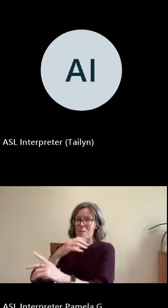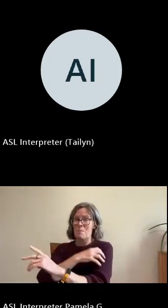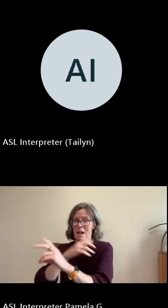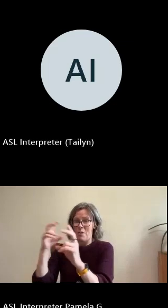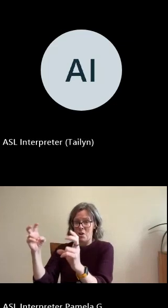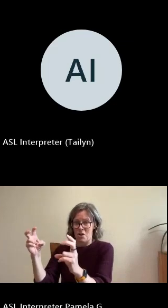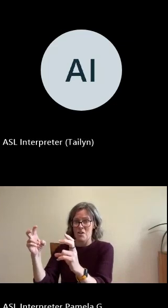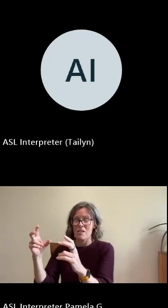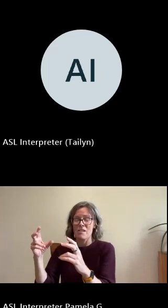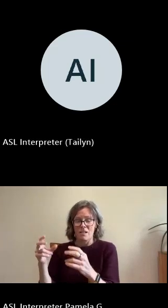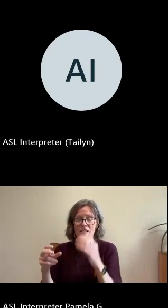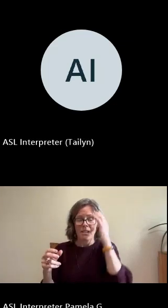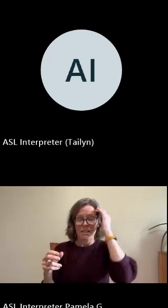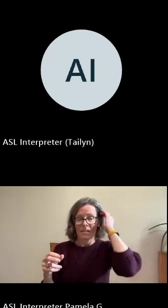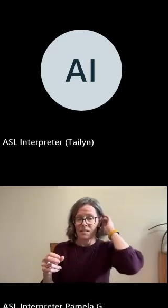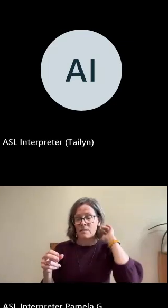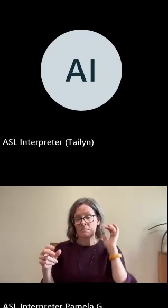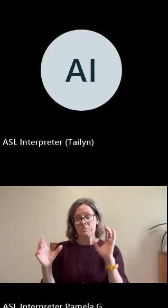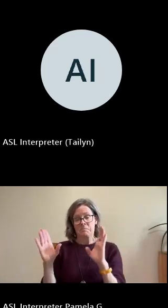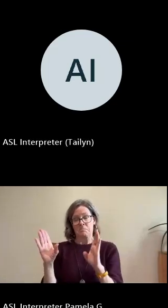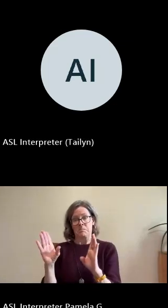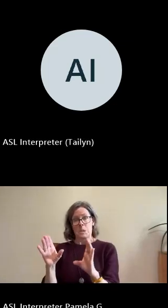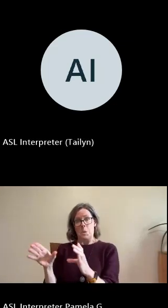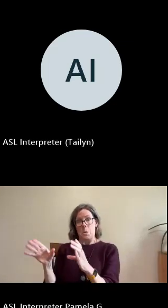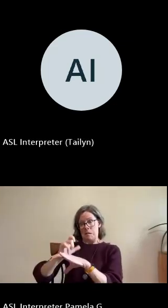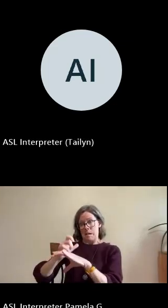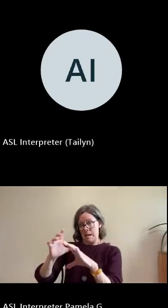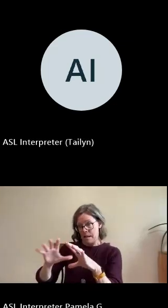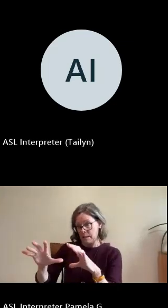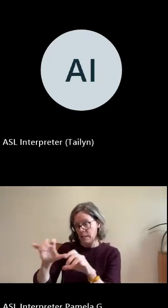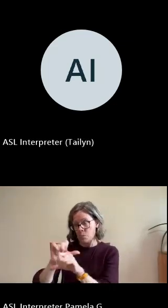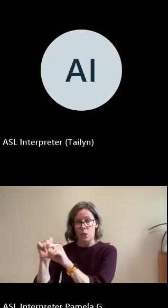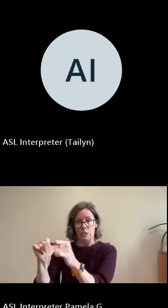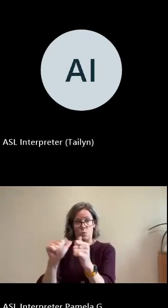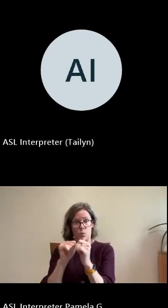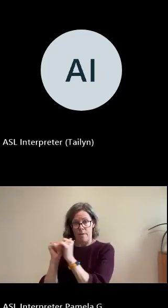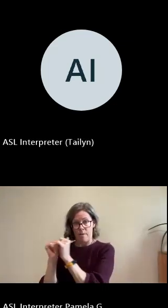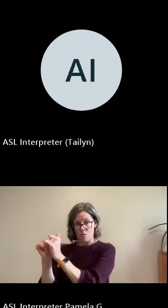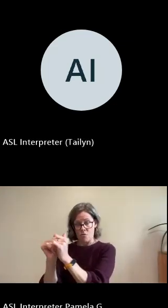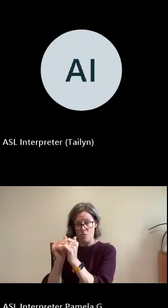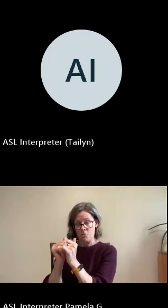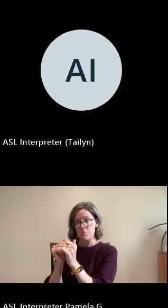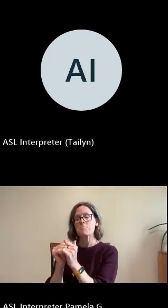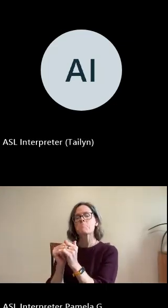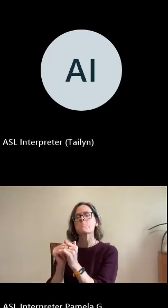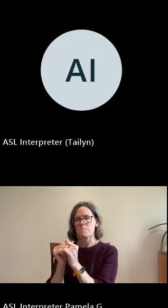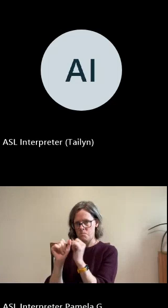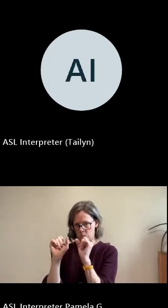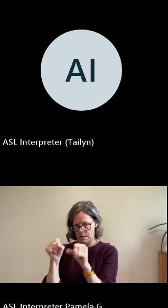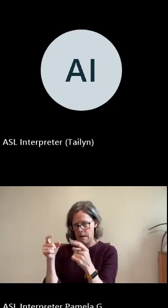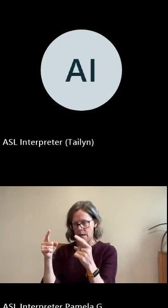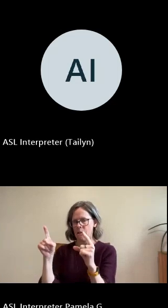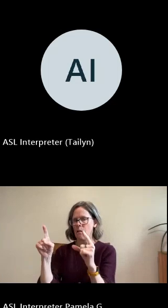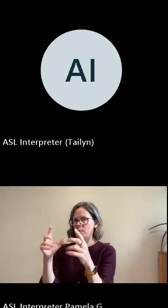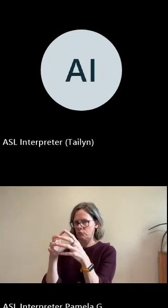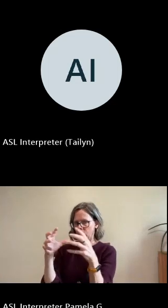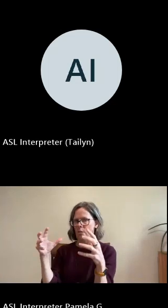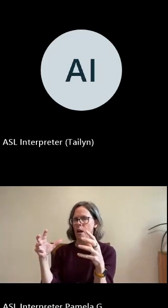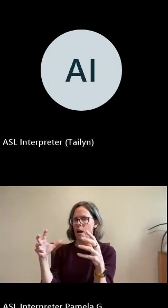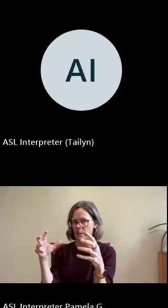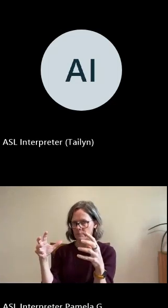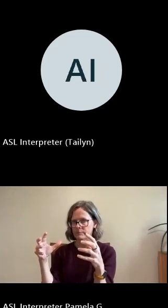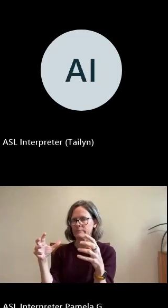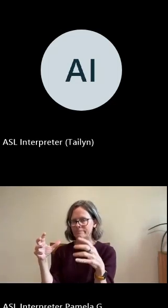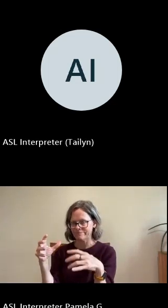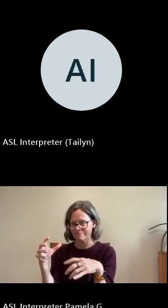we're organized and working in conjunction with one another, we can accomplish a great deal. So